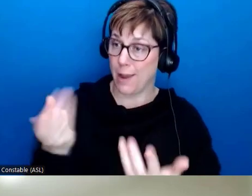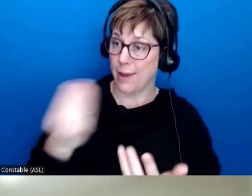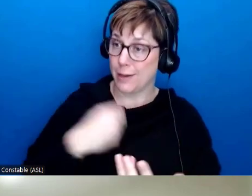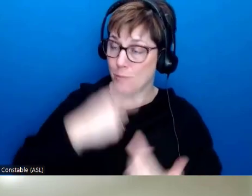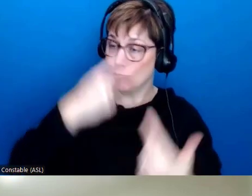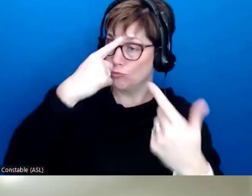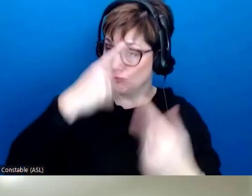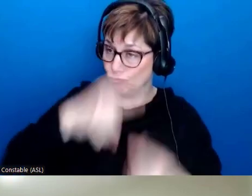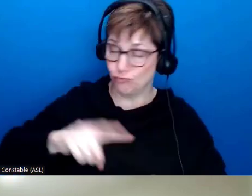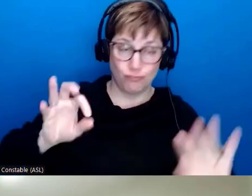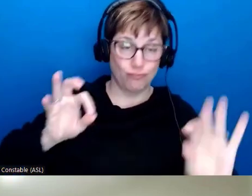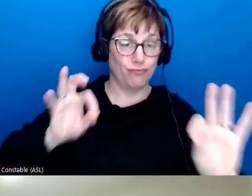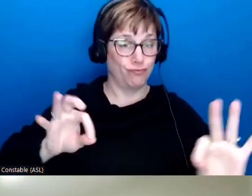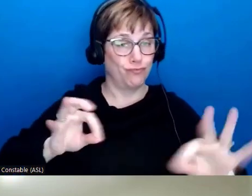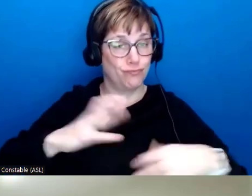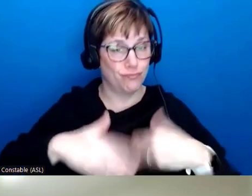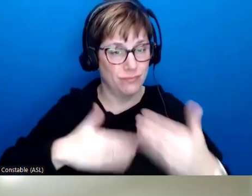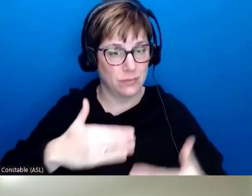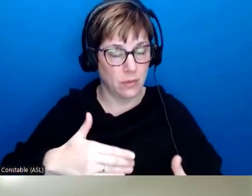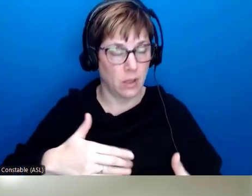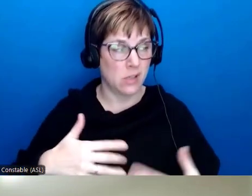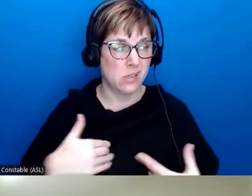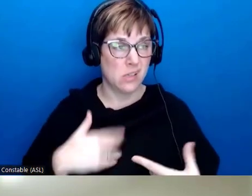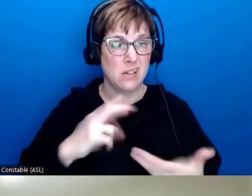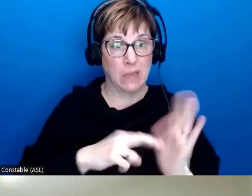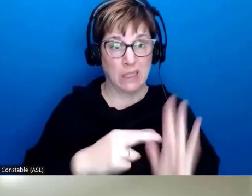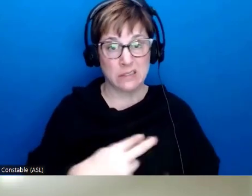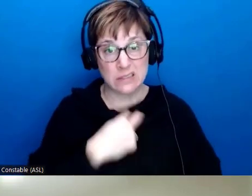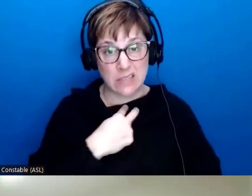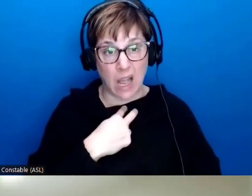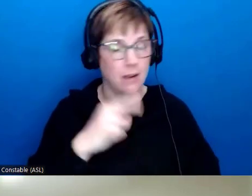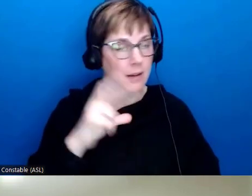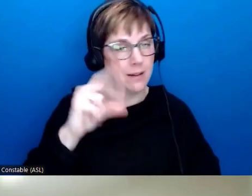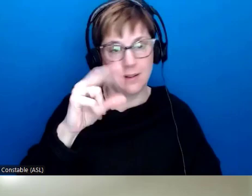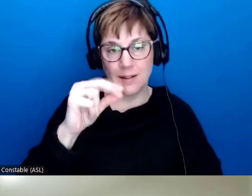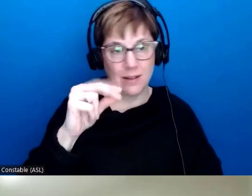can always follow up and modify that reasonable accommodation.